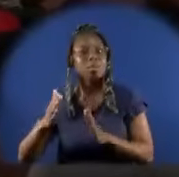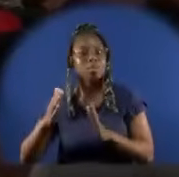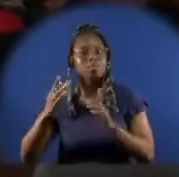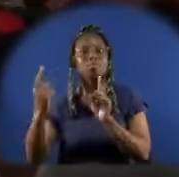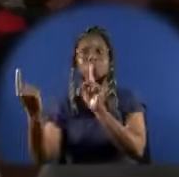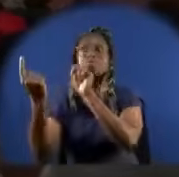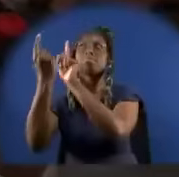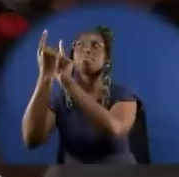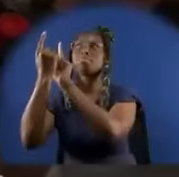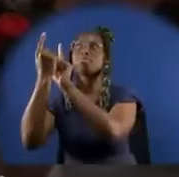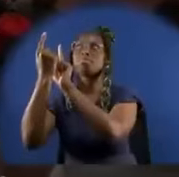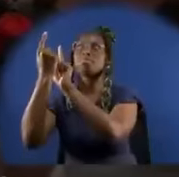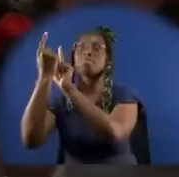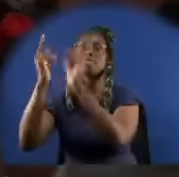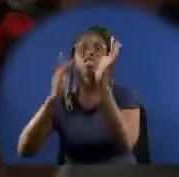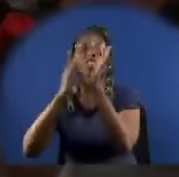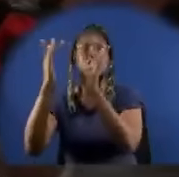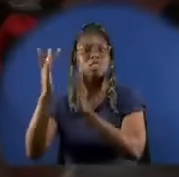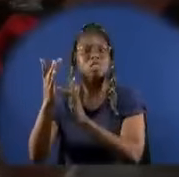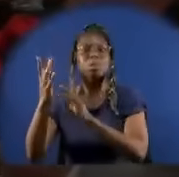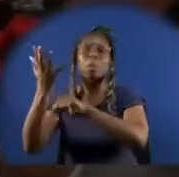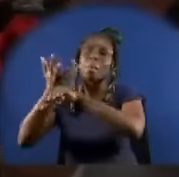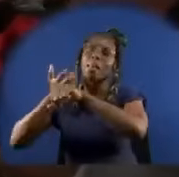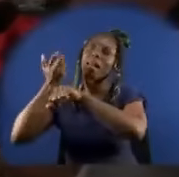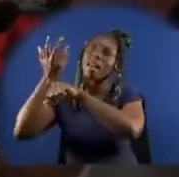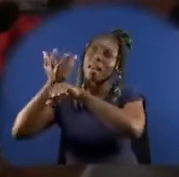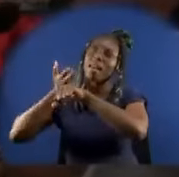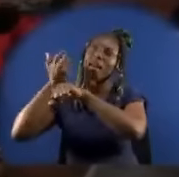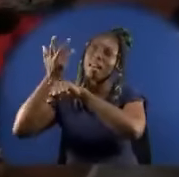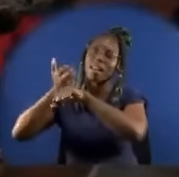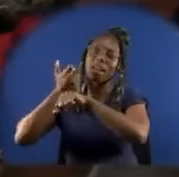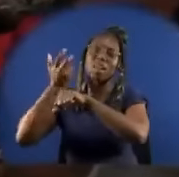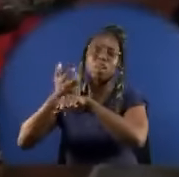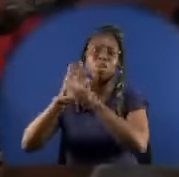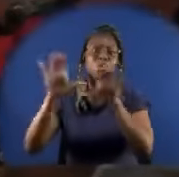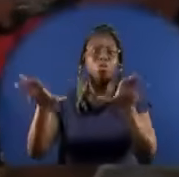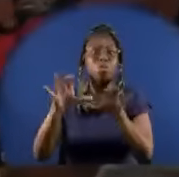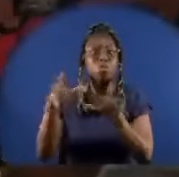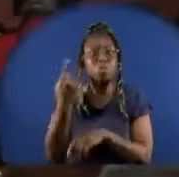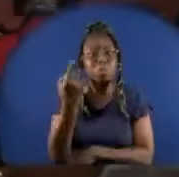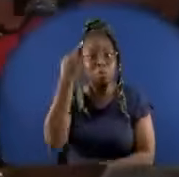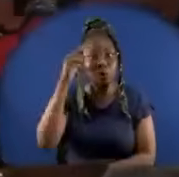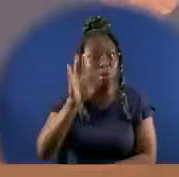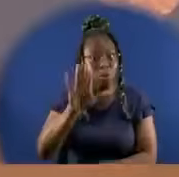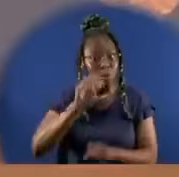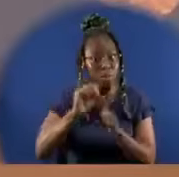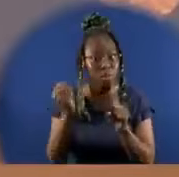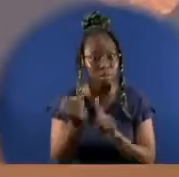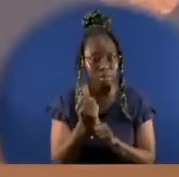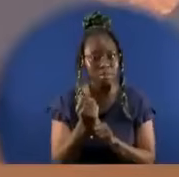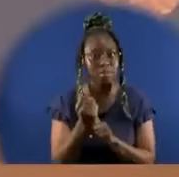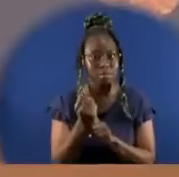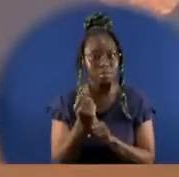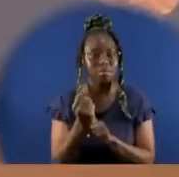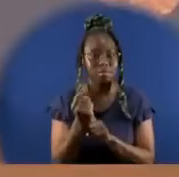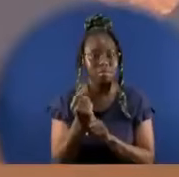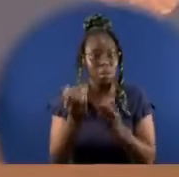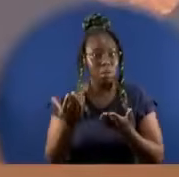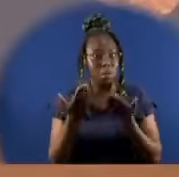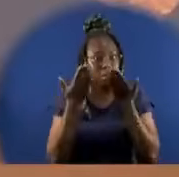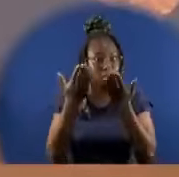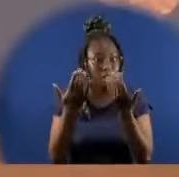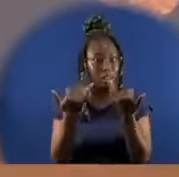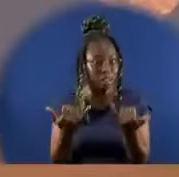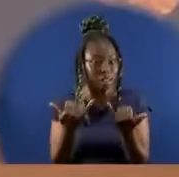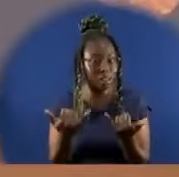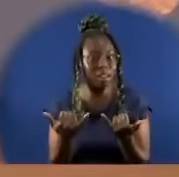and earnestly plead with Jesus to do something about your situation. Well, let me push it. I want to suggest today